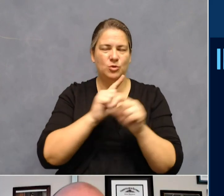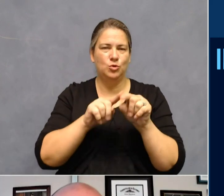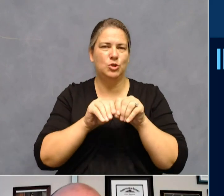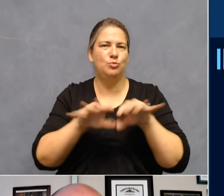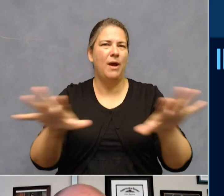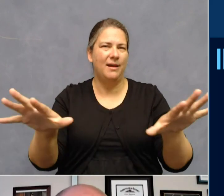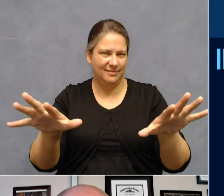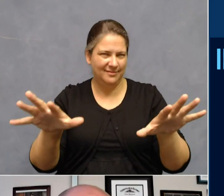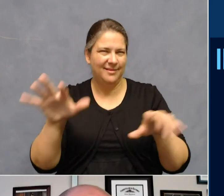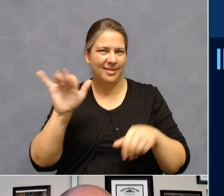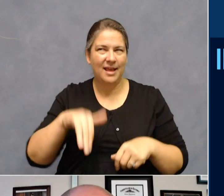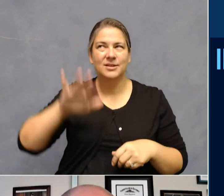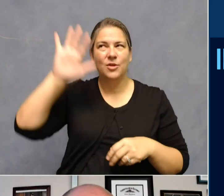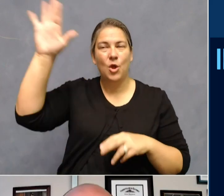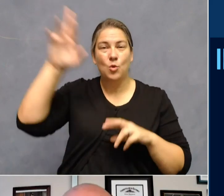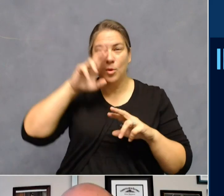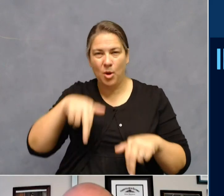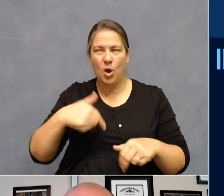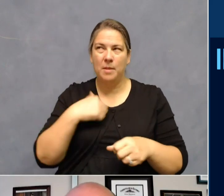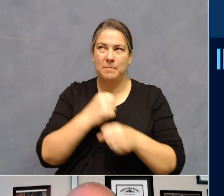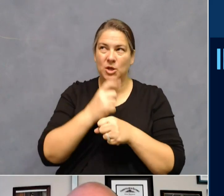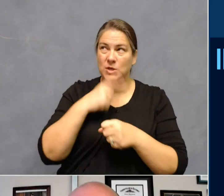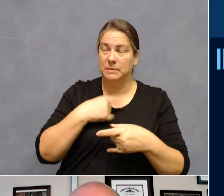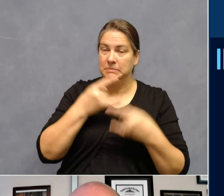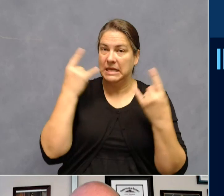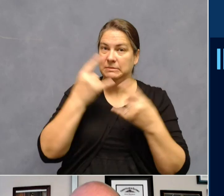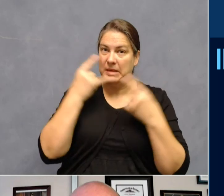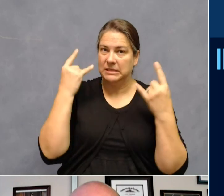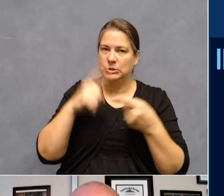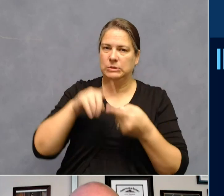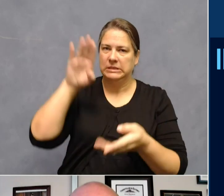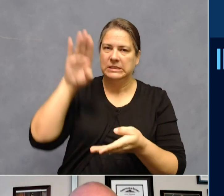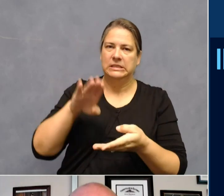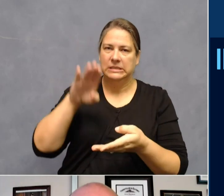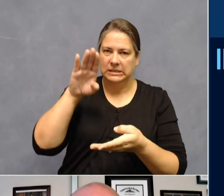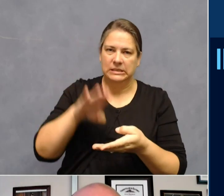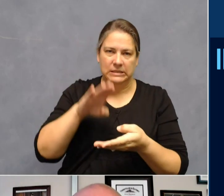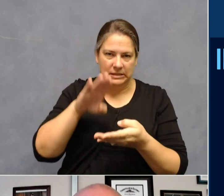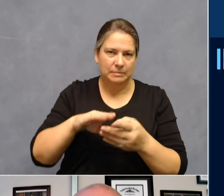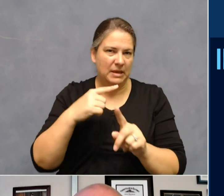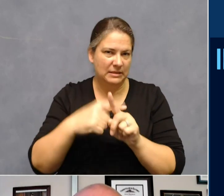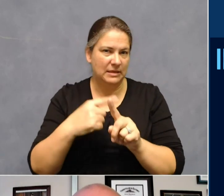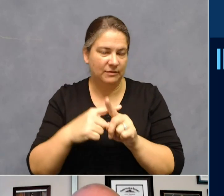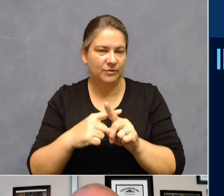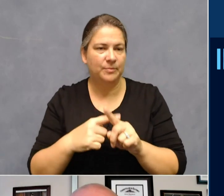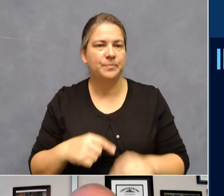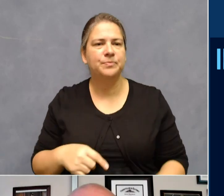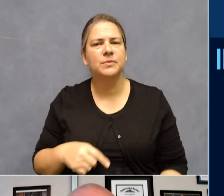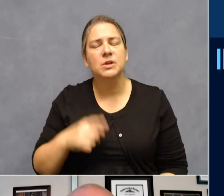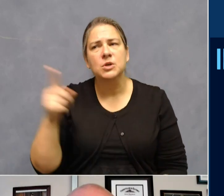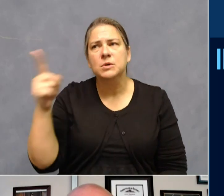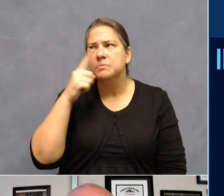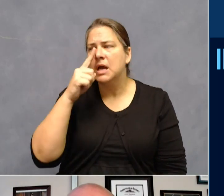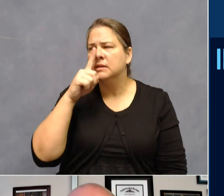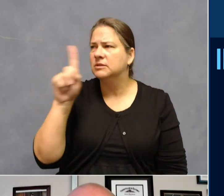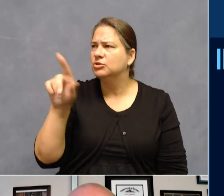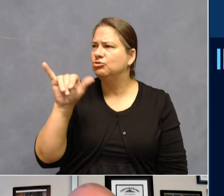harms it causes. I'm going to ask if you can please project my slides, James.